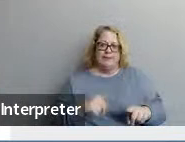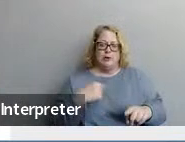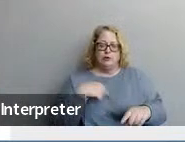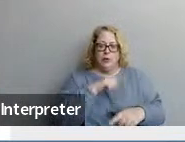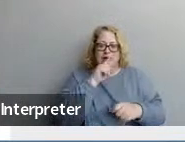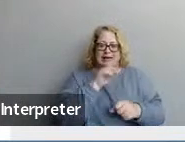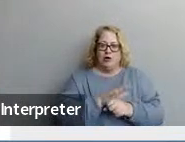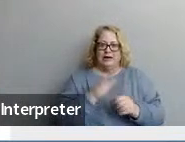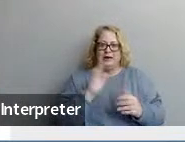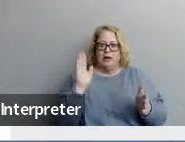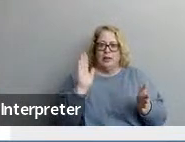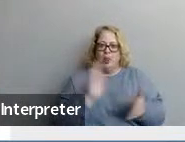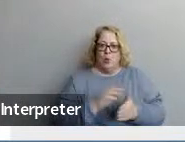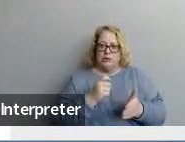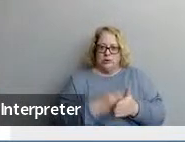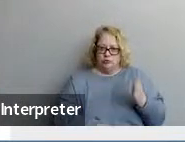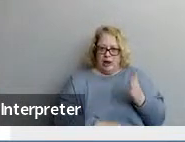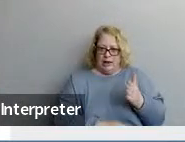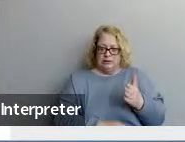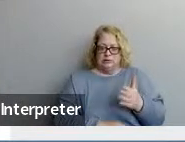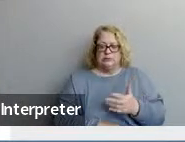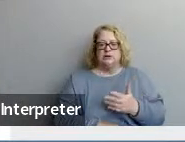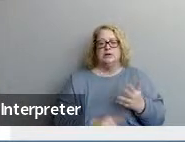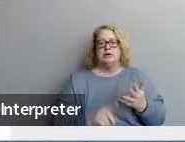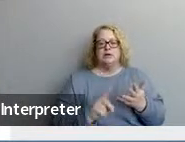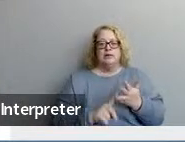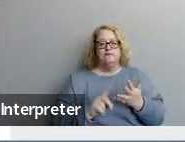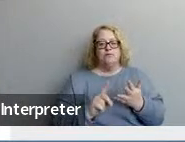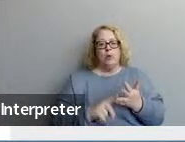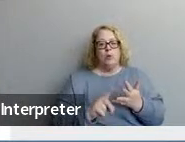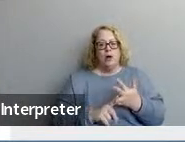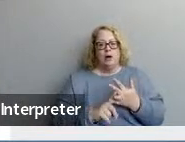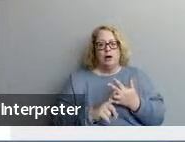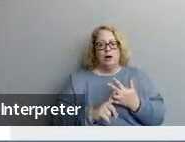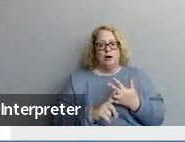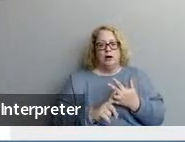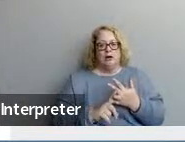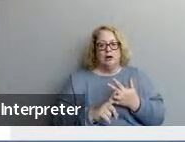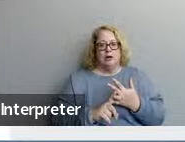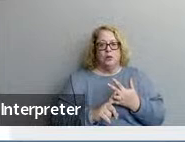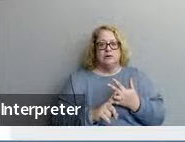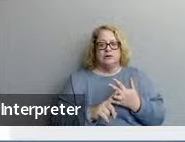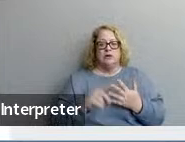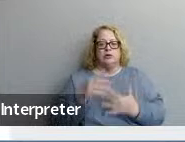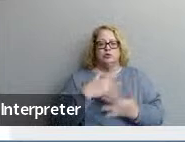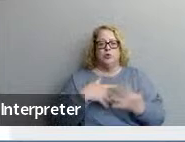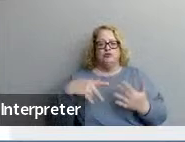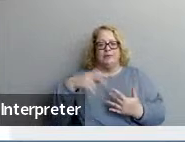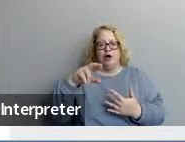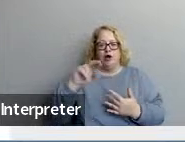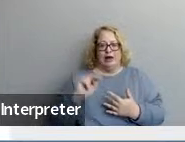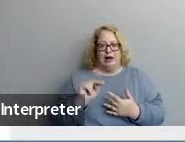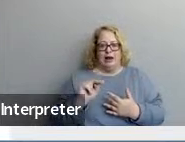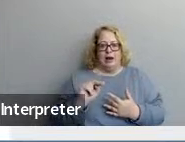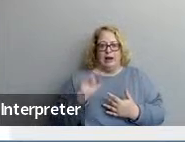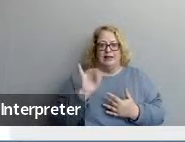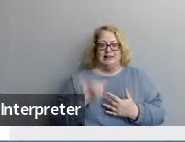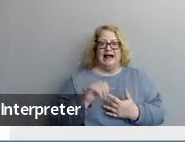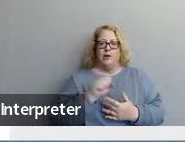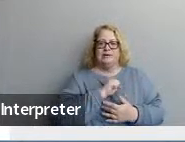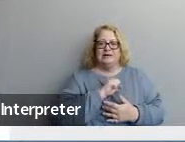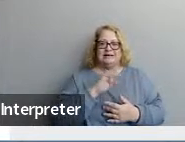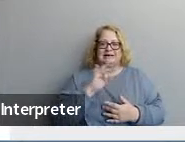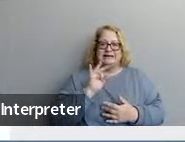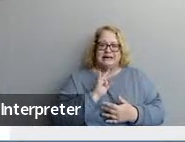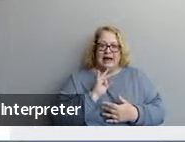we're guaranteed the lowest price with that. The fourth one was the social PRN. That was a